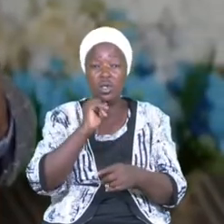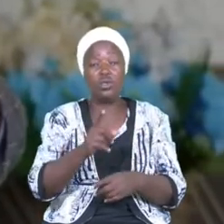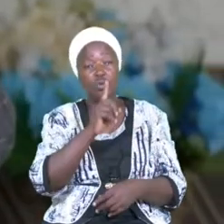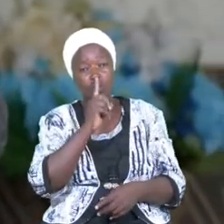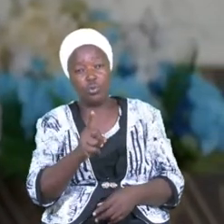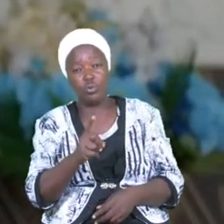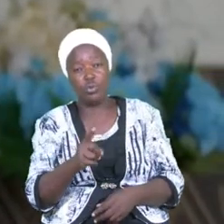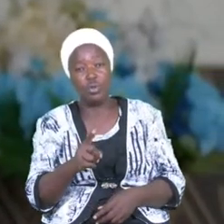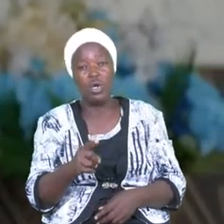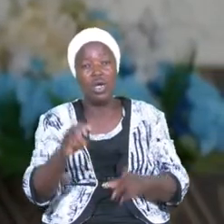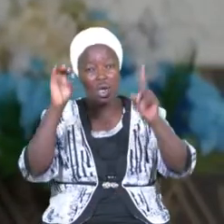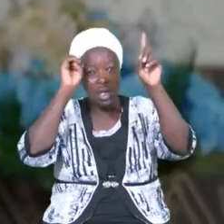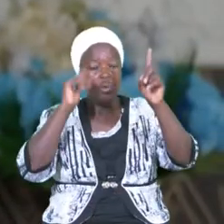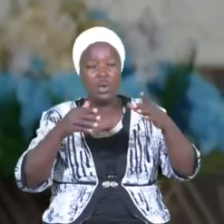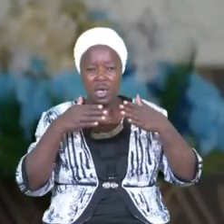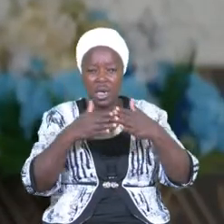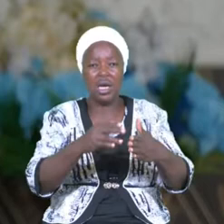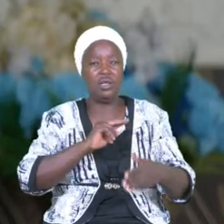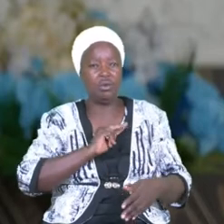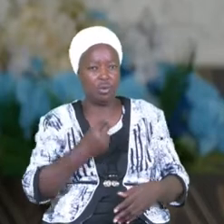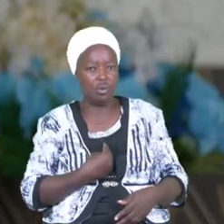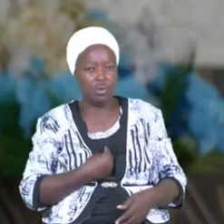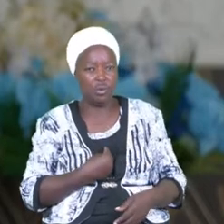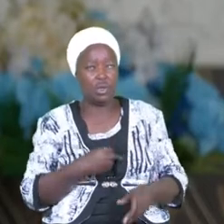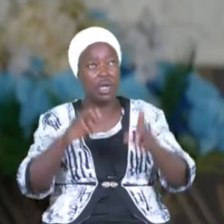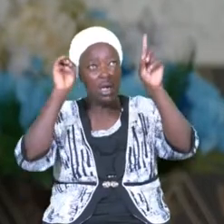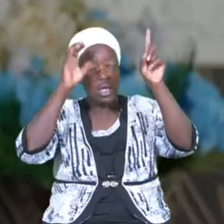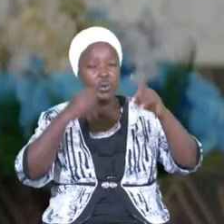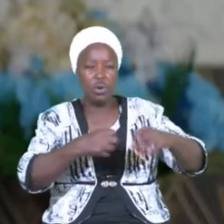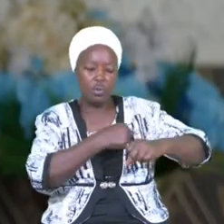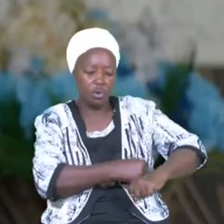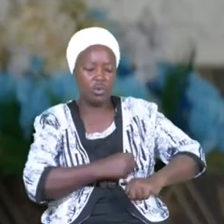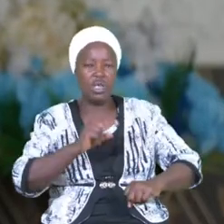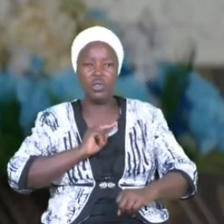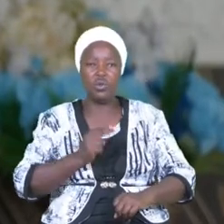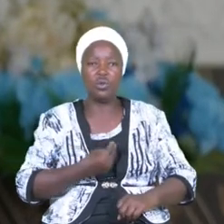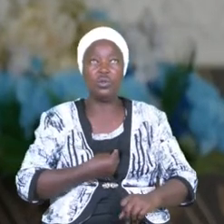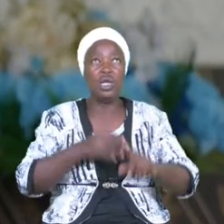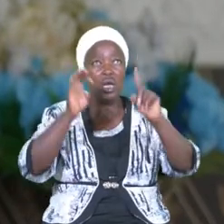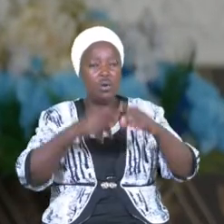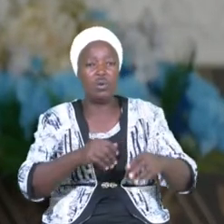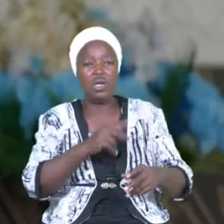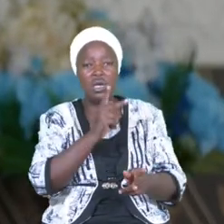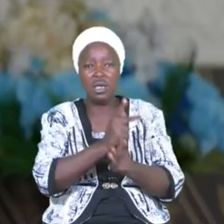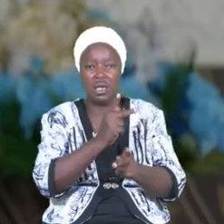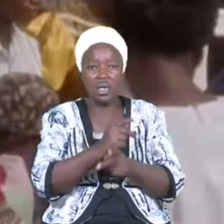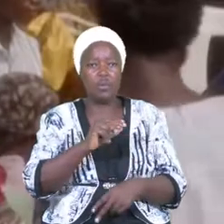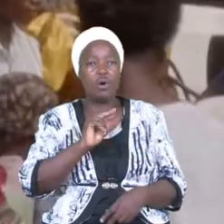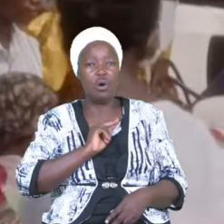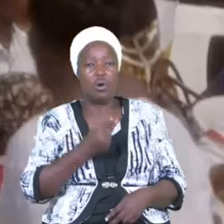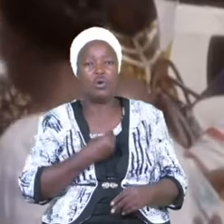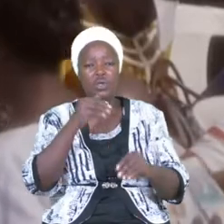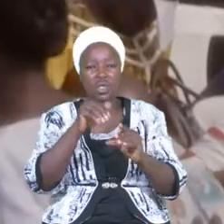guide us. He will protect us. He will preserve us in Jesus'